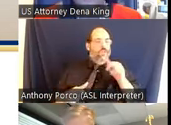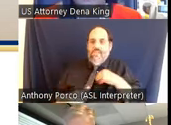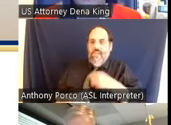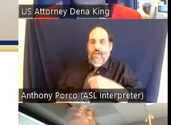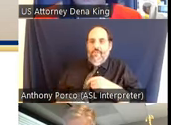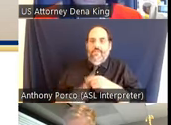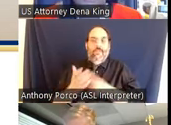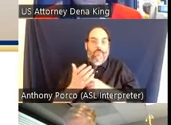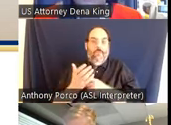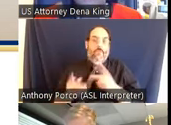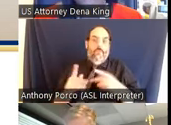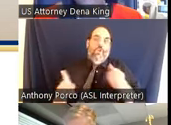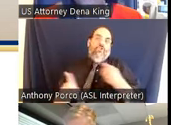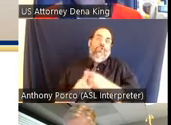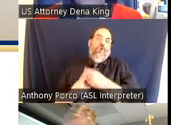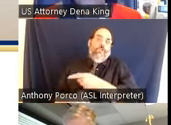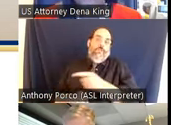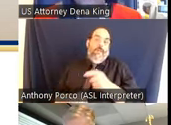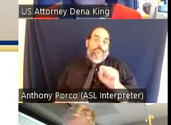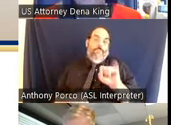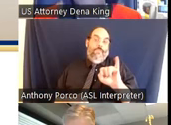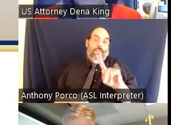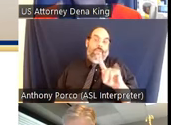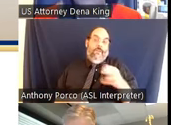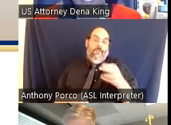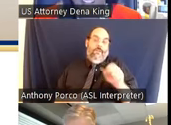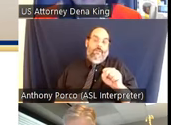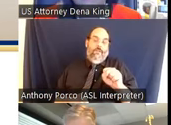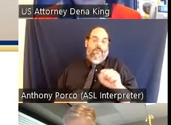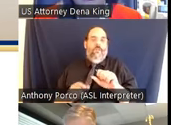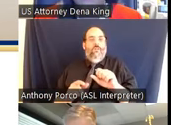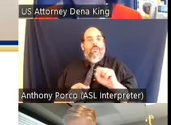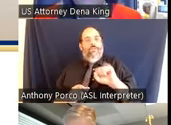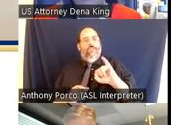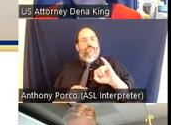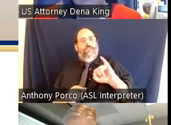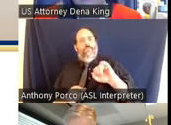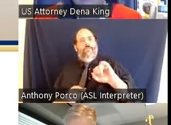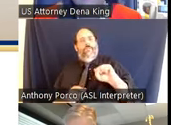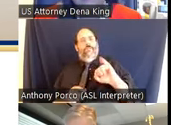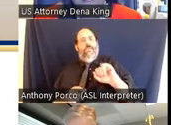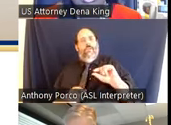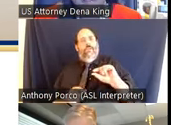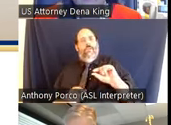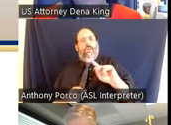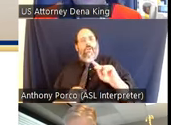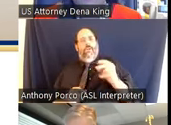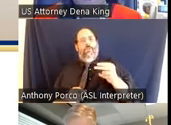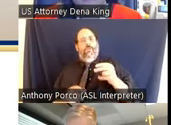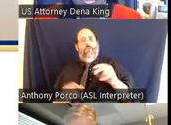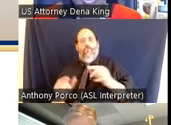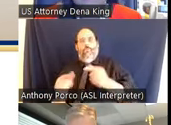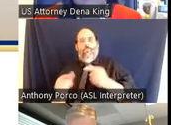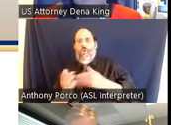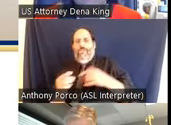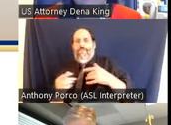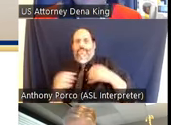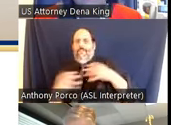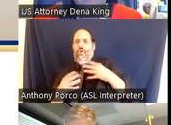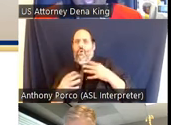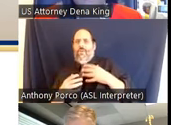even assault. This has resulted in a group feeling marginalized and, quite frankly, intimidated and fearful at